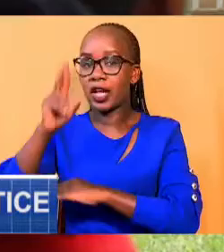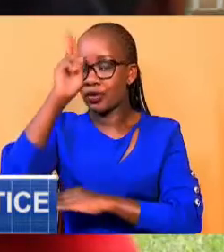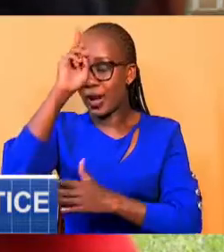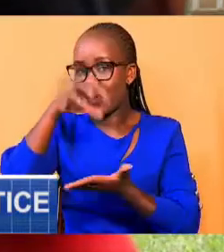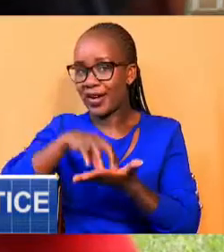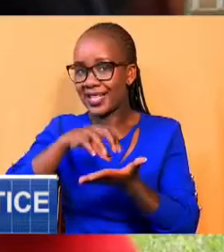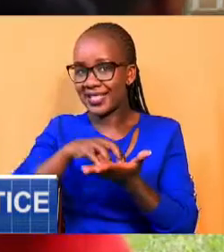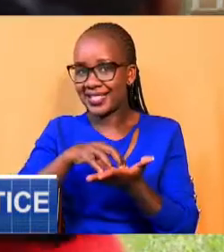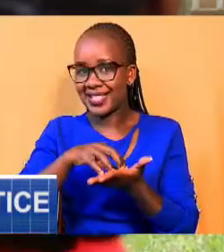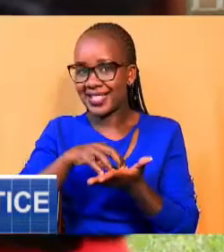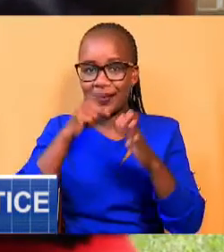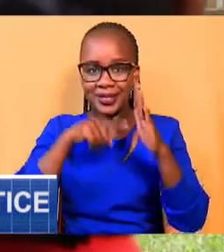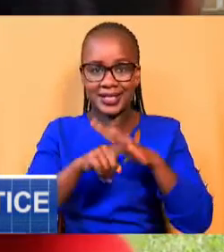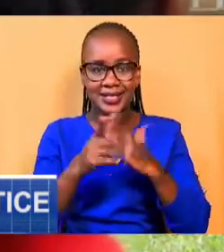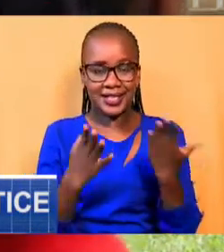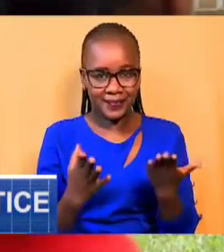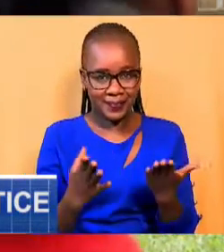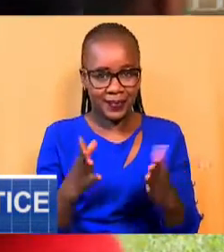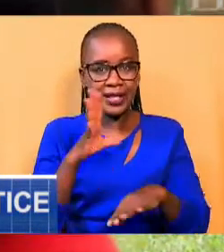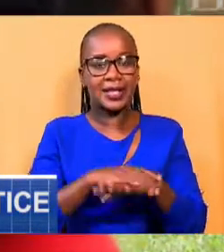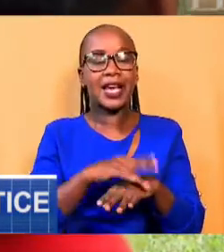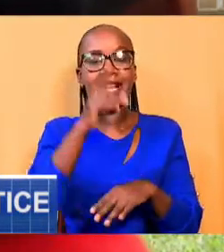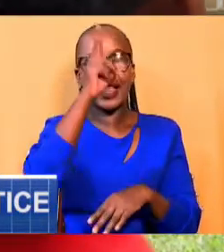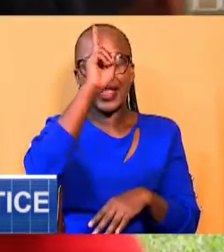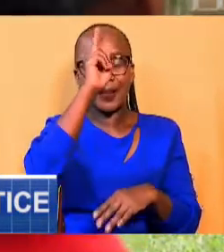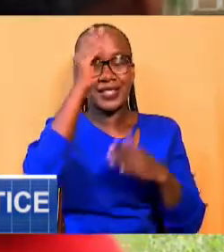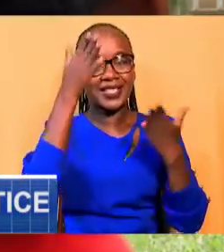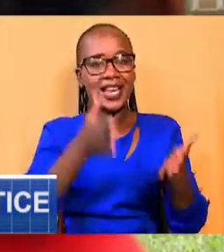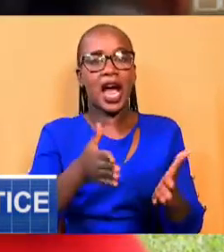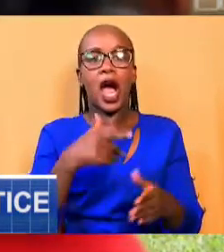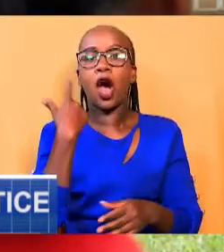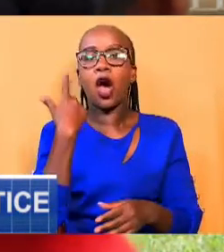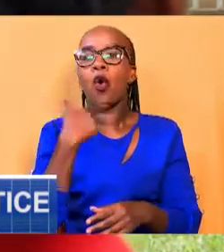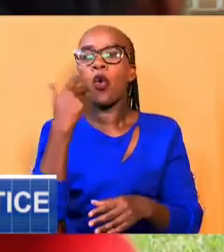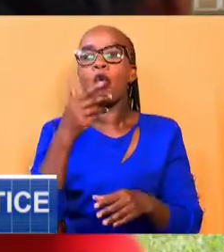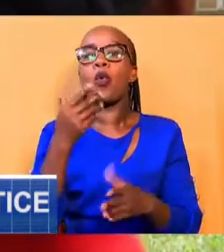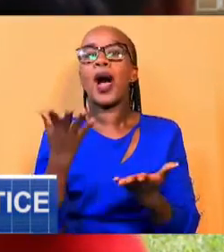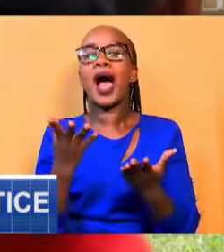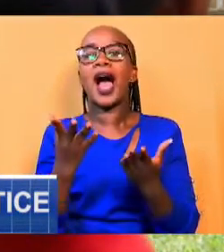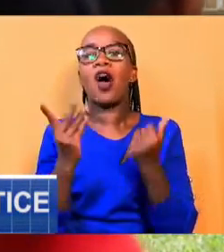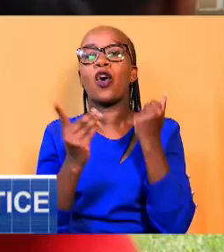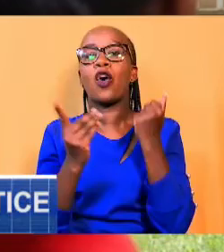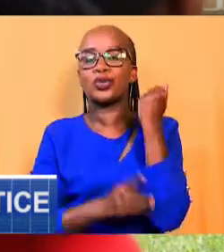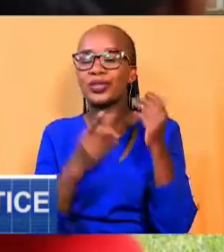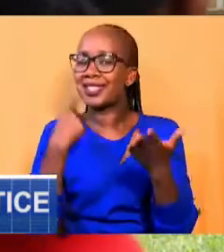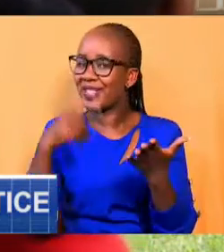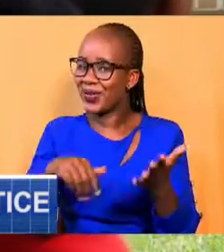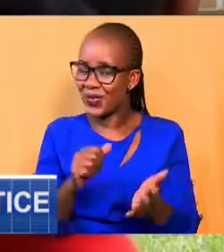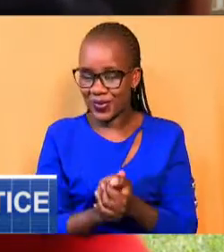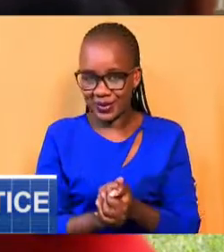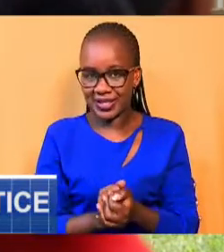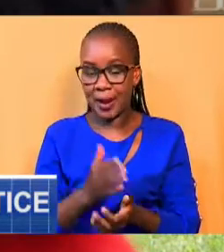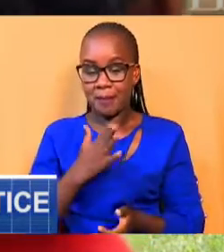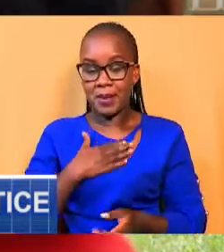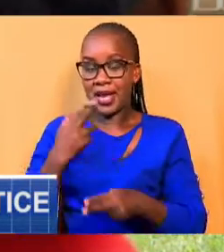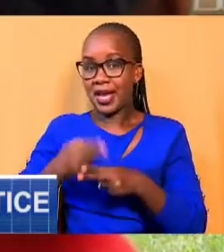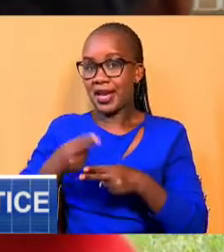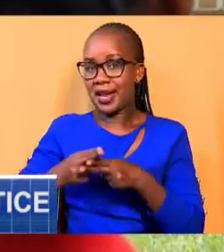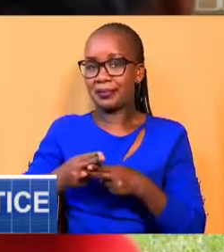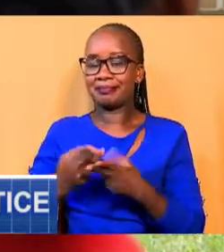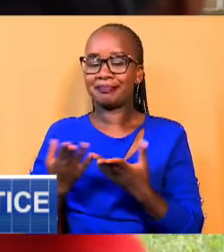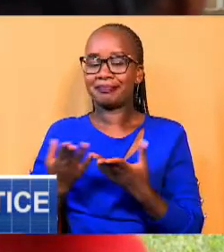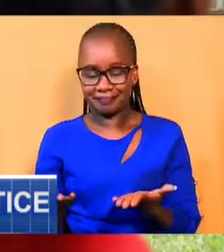station. Kwenda, nikaenda nikakuta polisi sasa wenye walikuwa on duty. Nikawaambia mimi